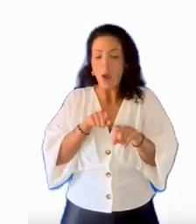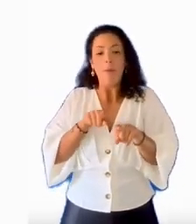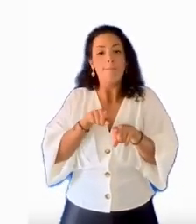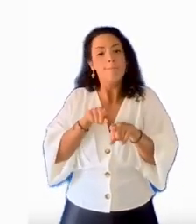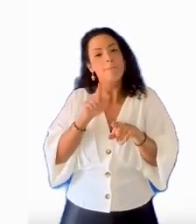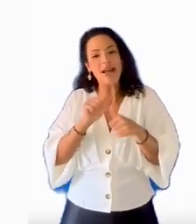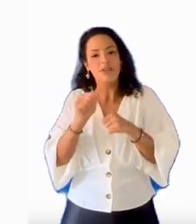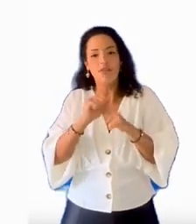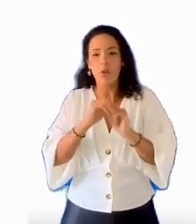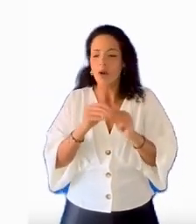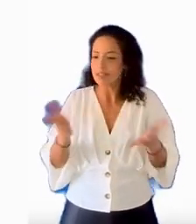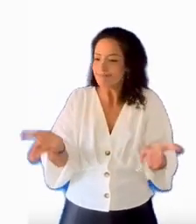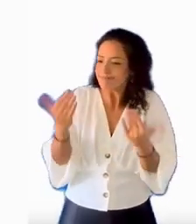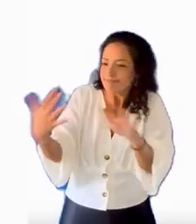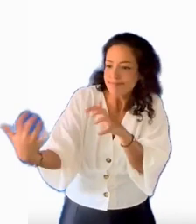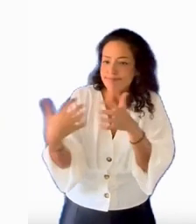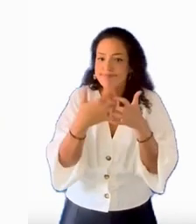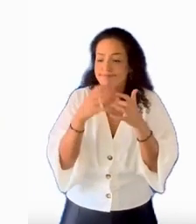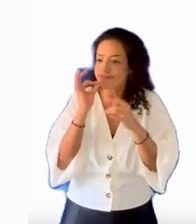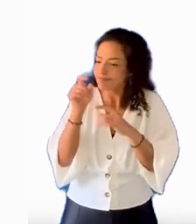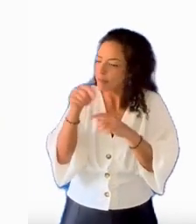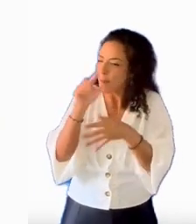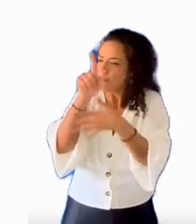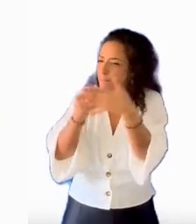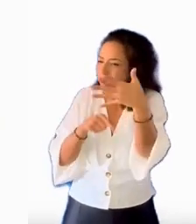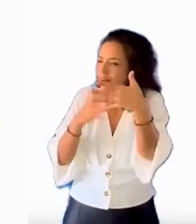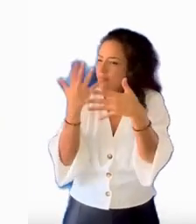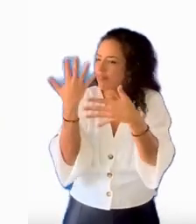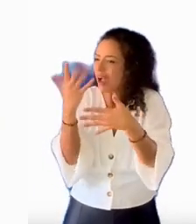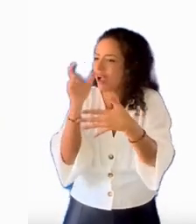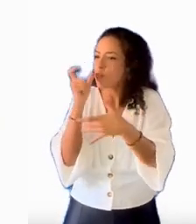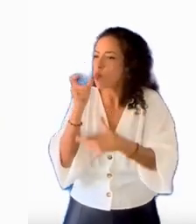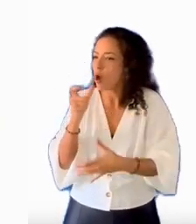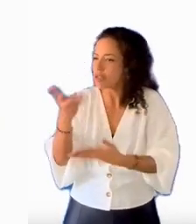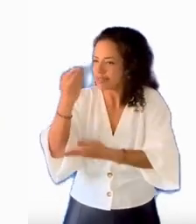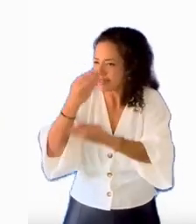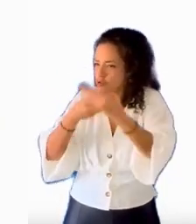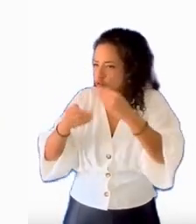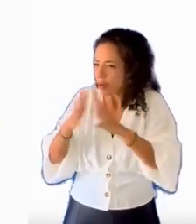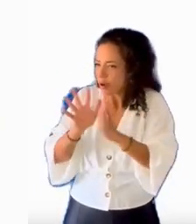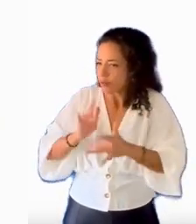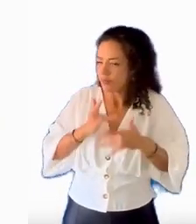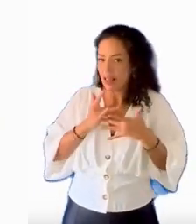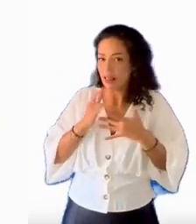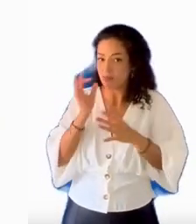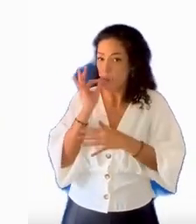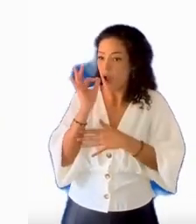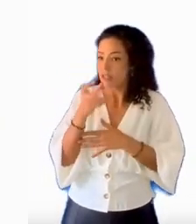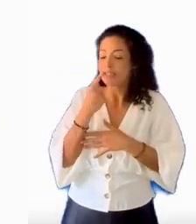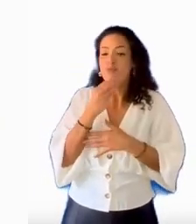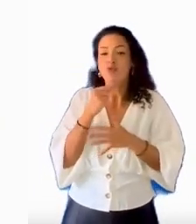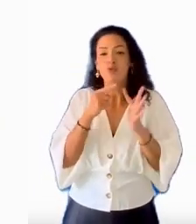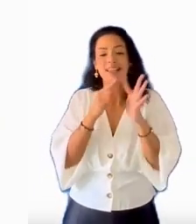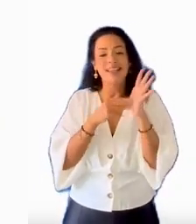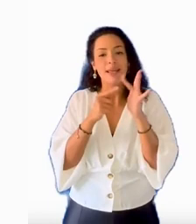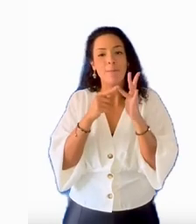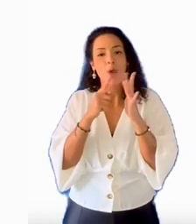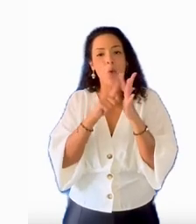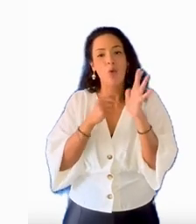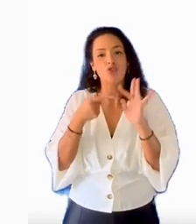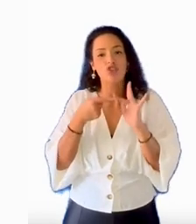engagement. For example, asking someone to choose 5 words to describe how they feel, or suggesting that they can use emojis to convey their